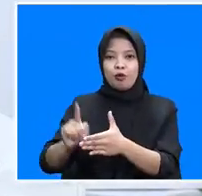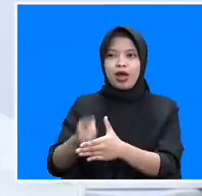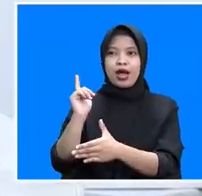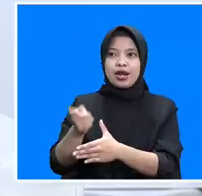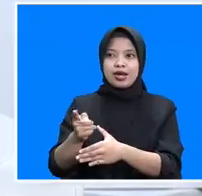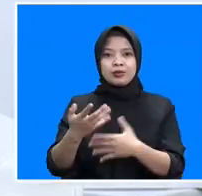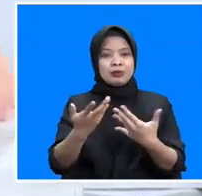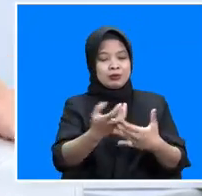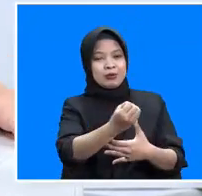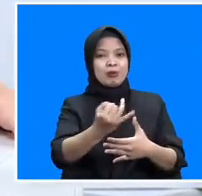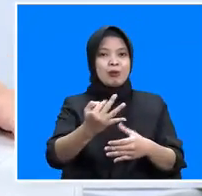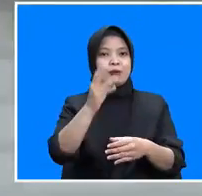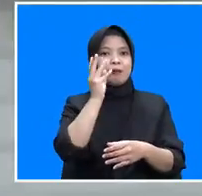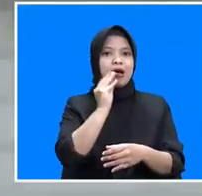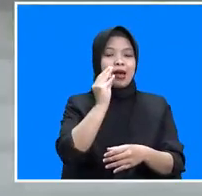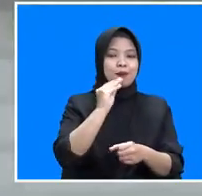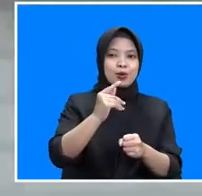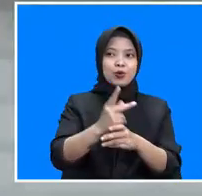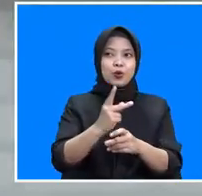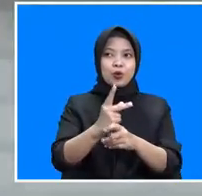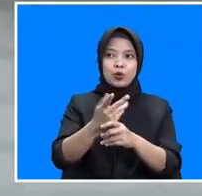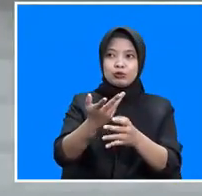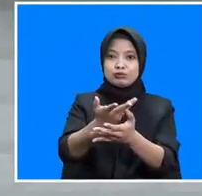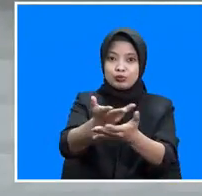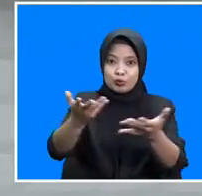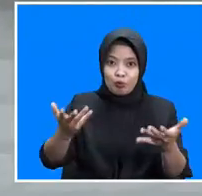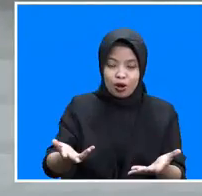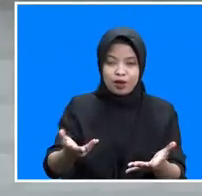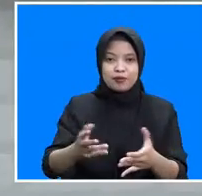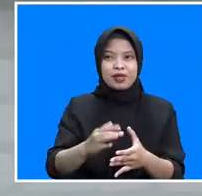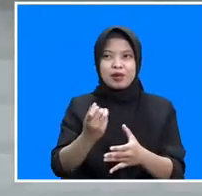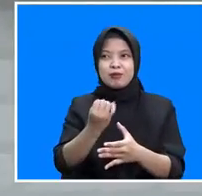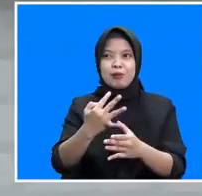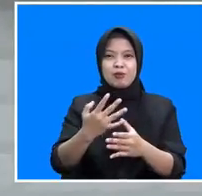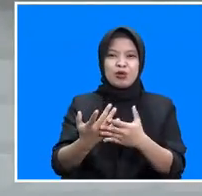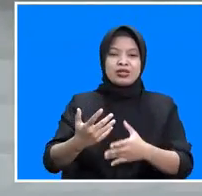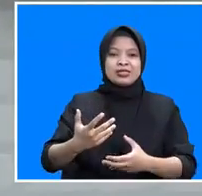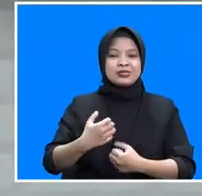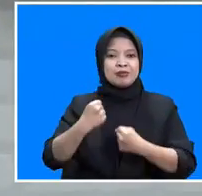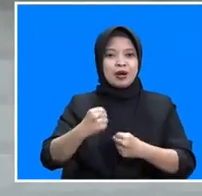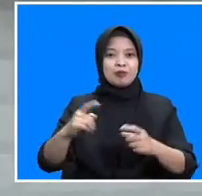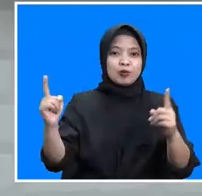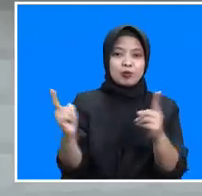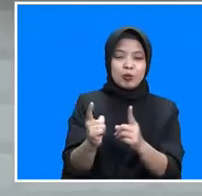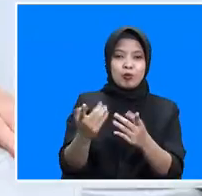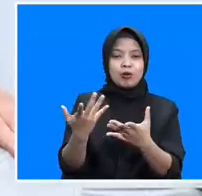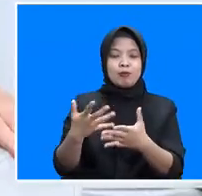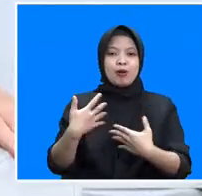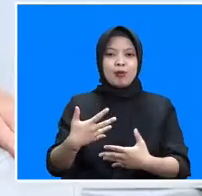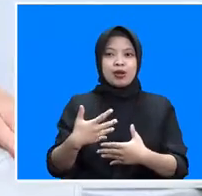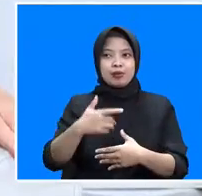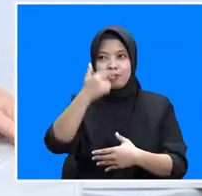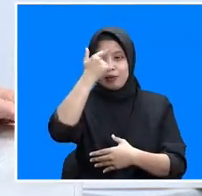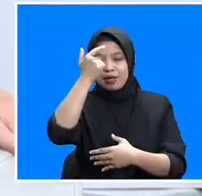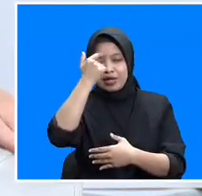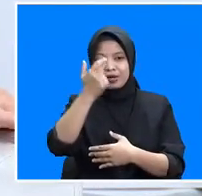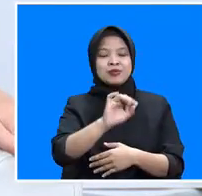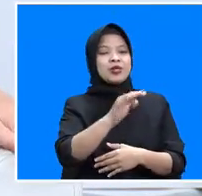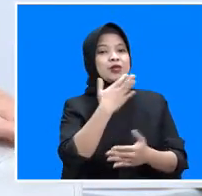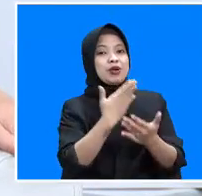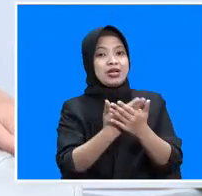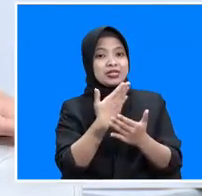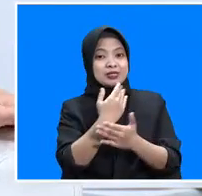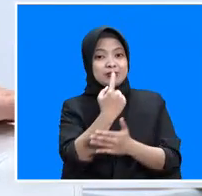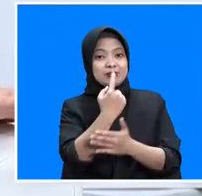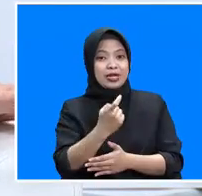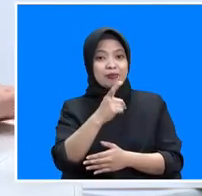indeed. We help teachers, prepare teachers to face face-to-face learning? Yes, well, thank you so much for the